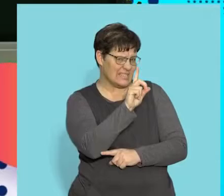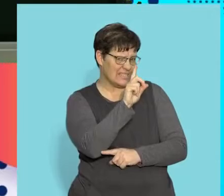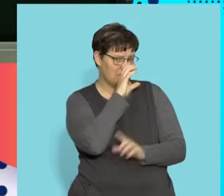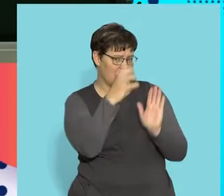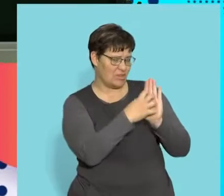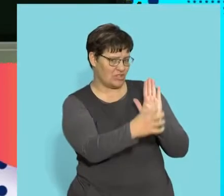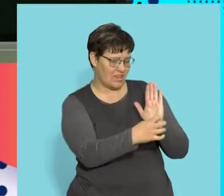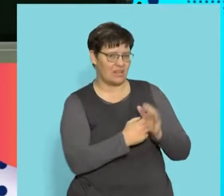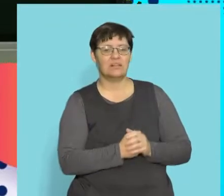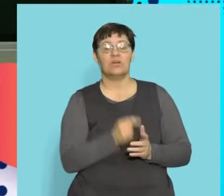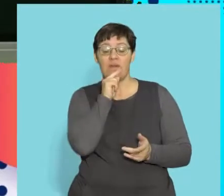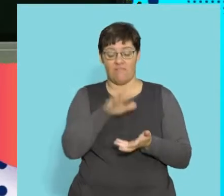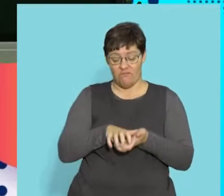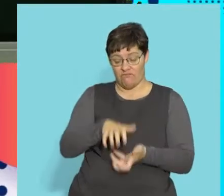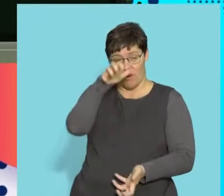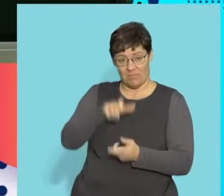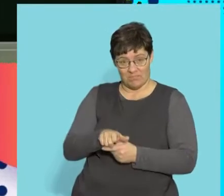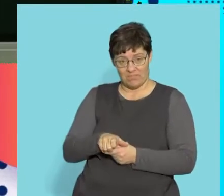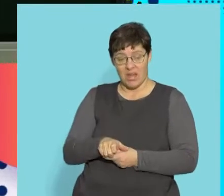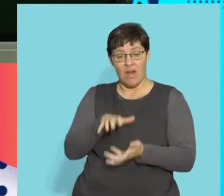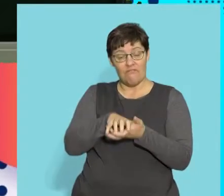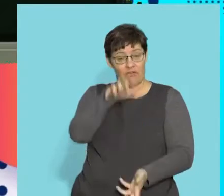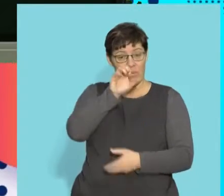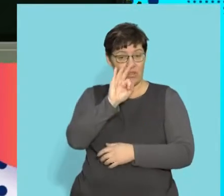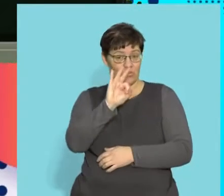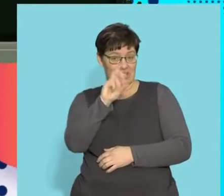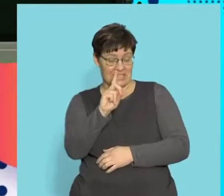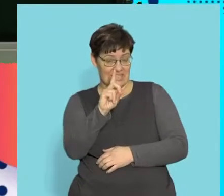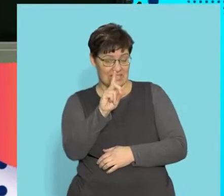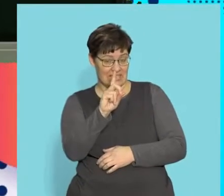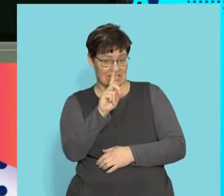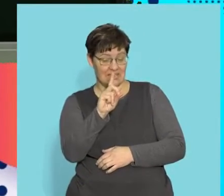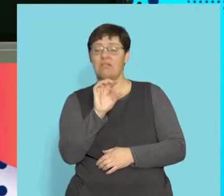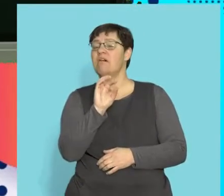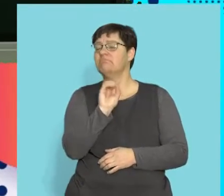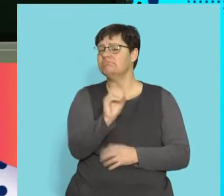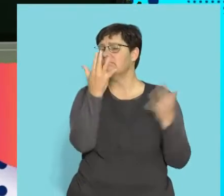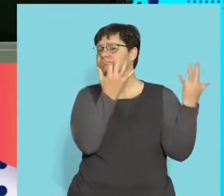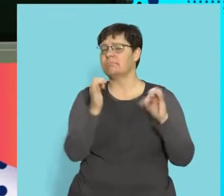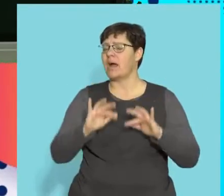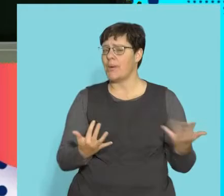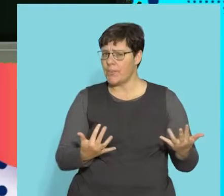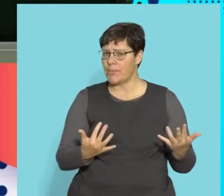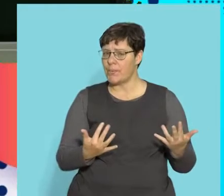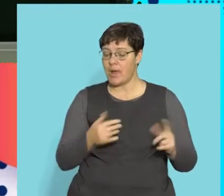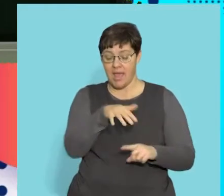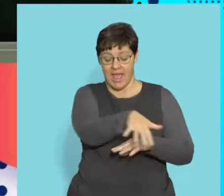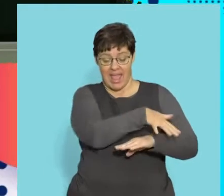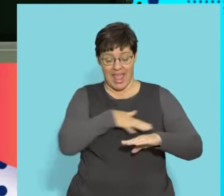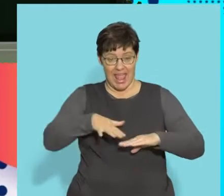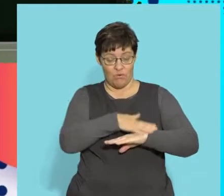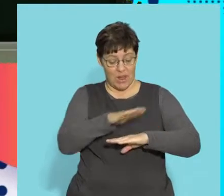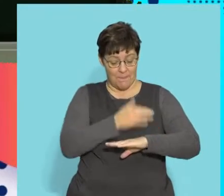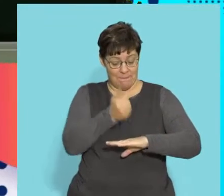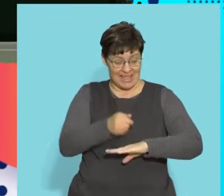case you've just joined us, the volume of a three-dimensional shape can be calculated by finding the